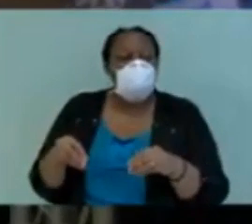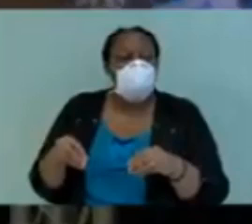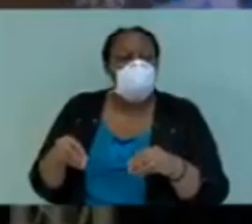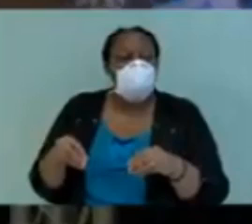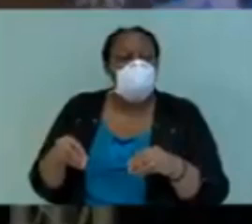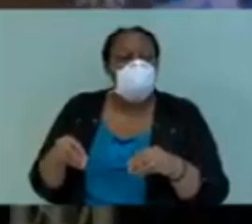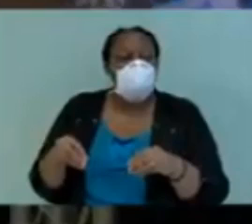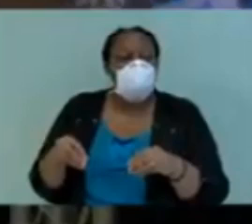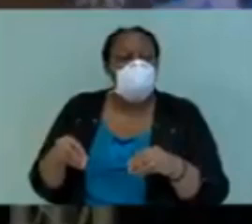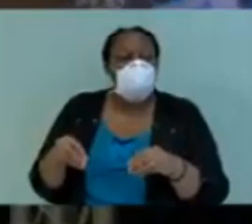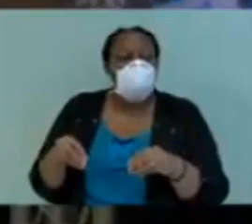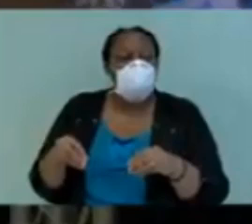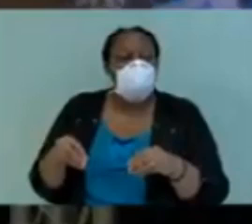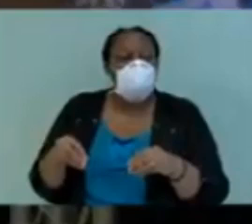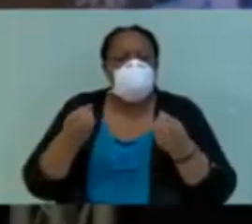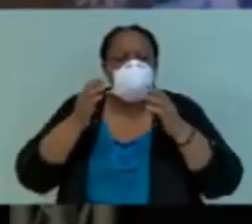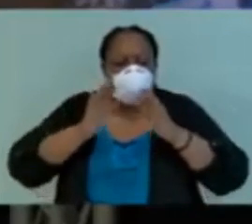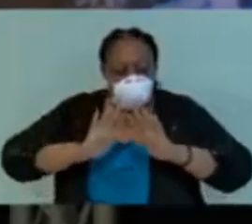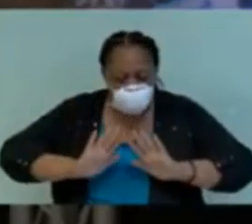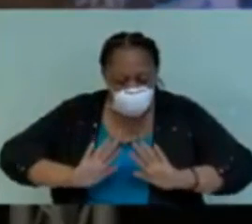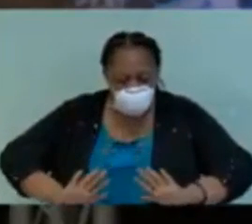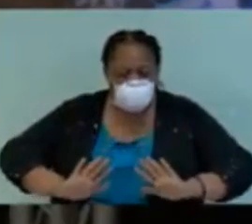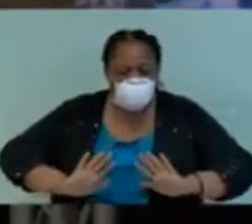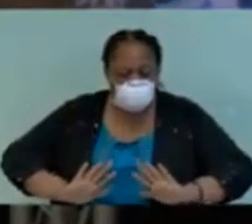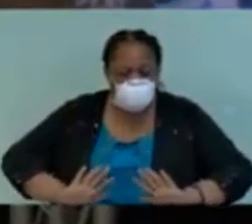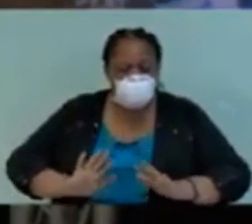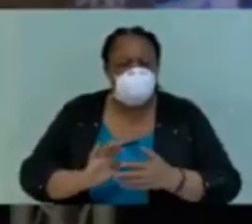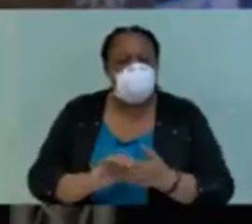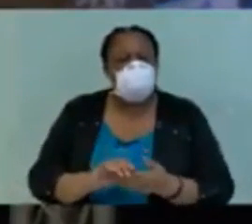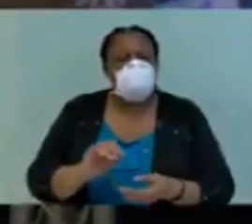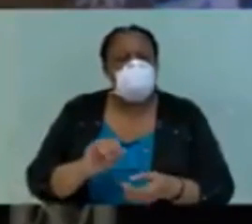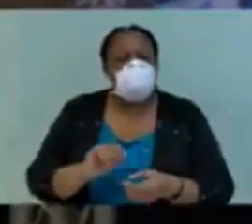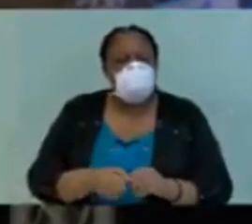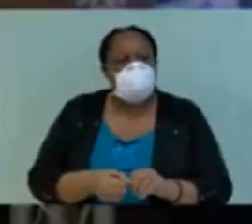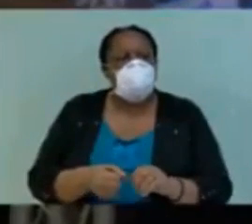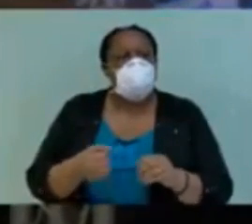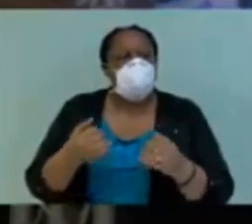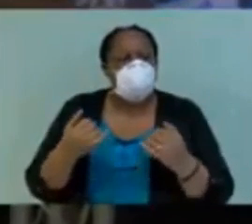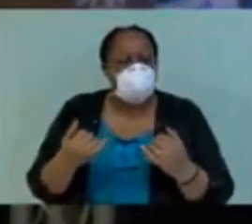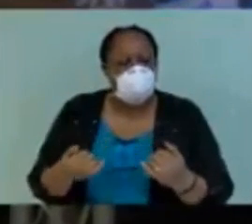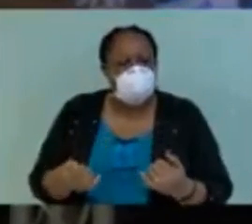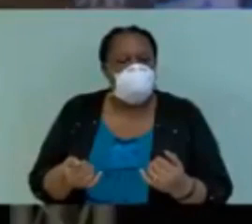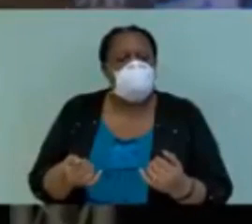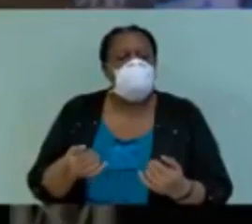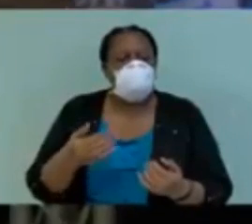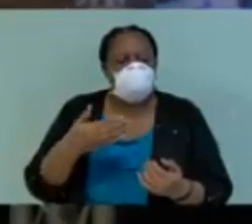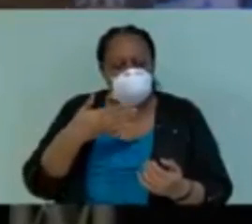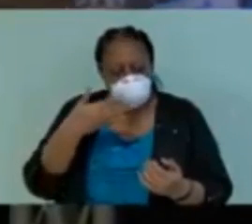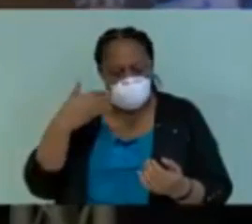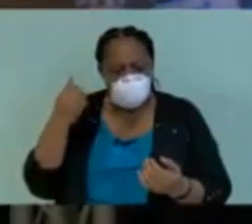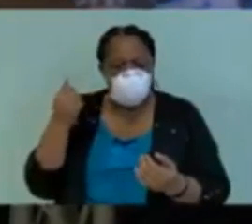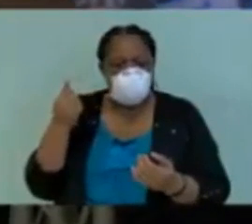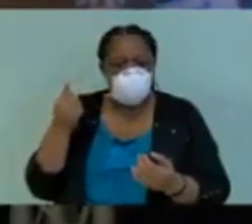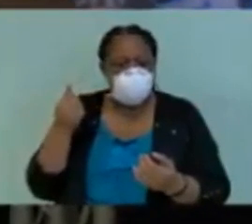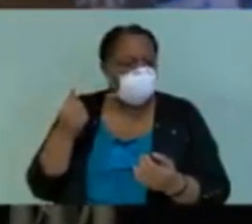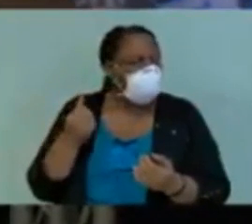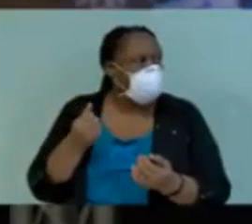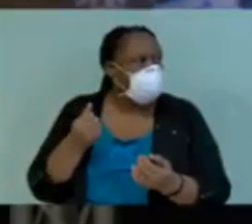time is the stabilization of prices over the period to